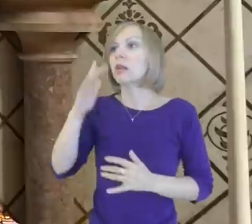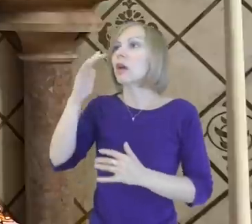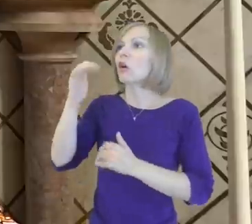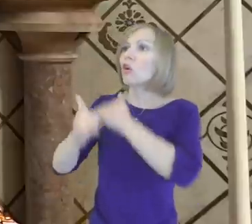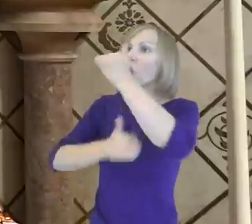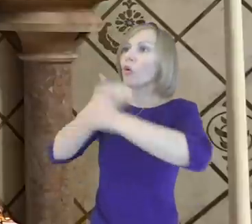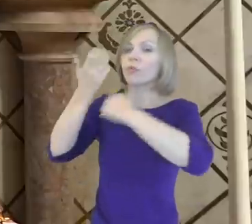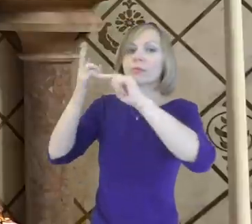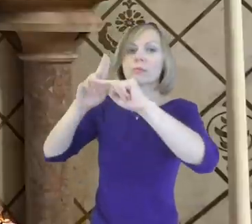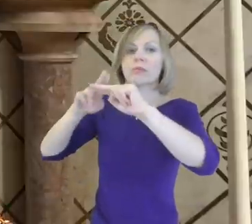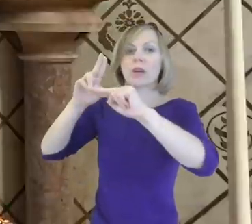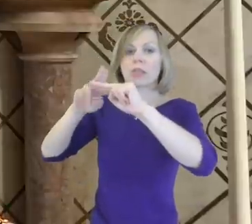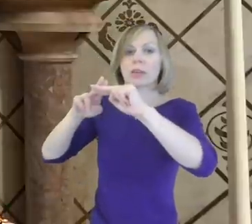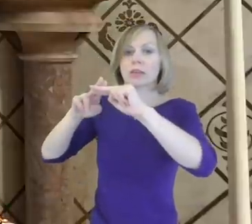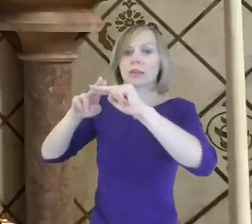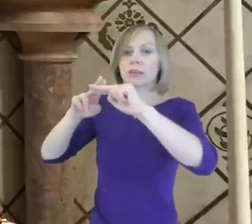Glory be to the Father,